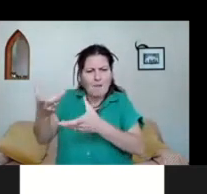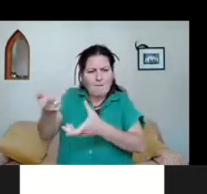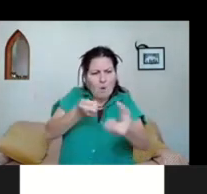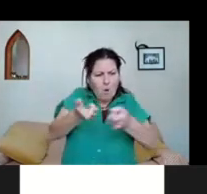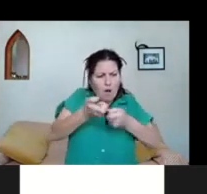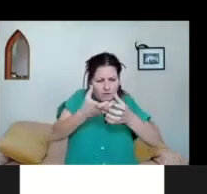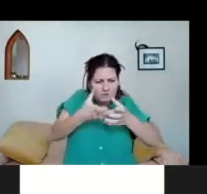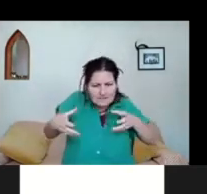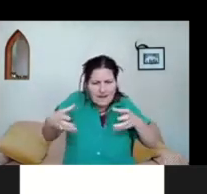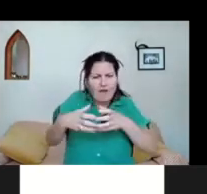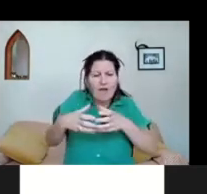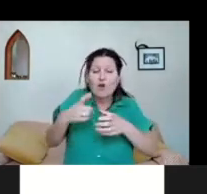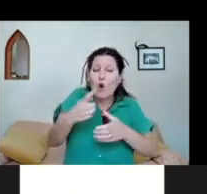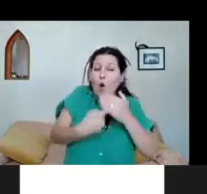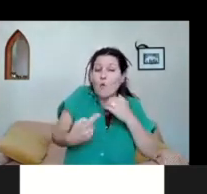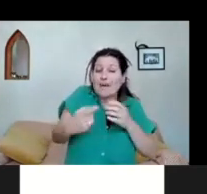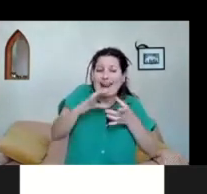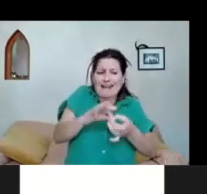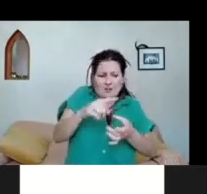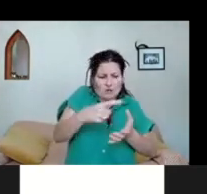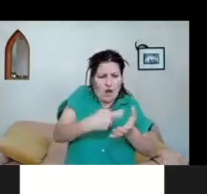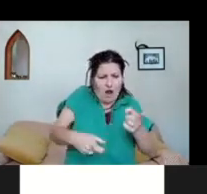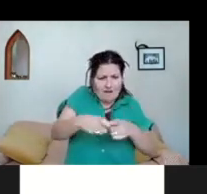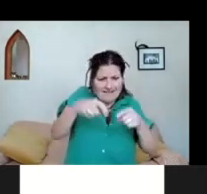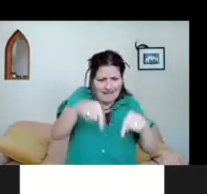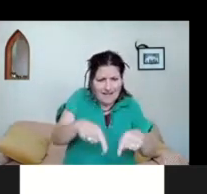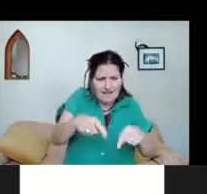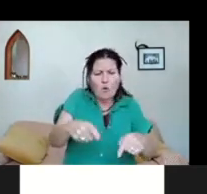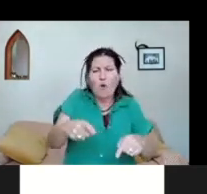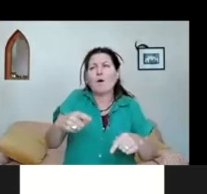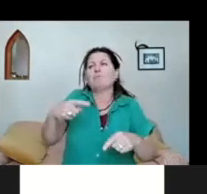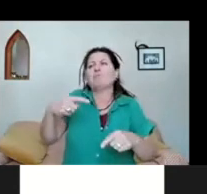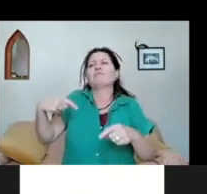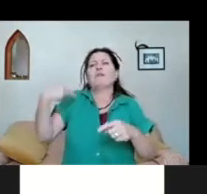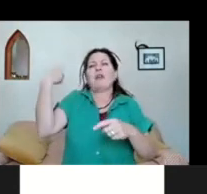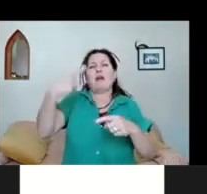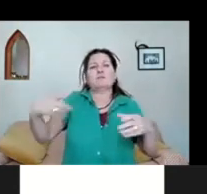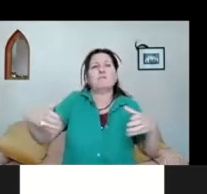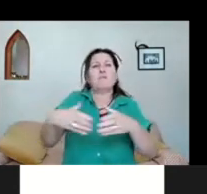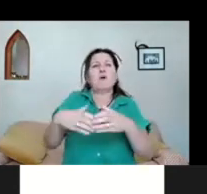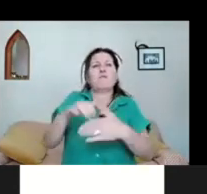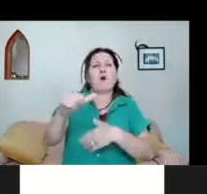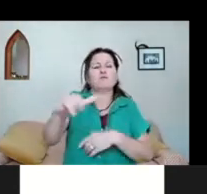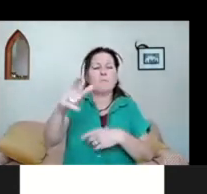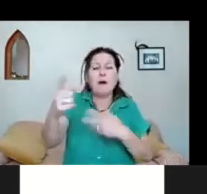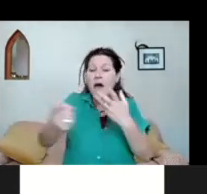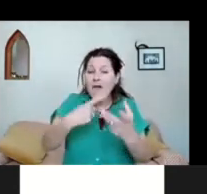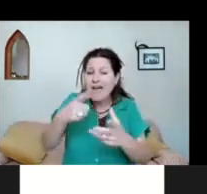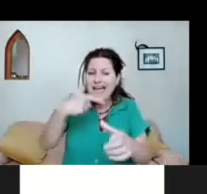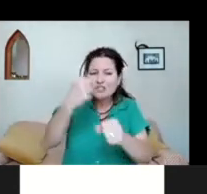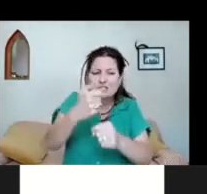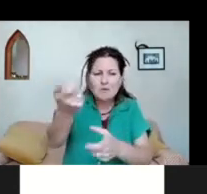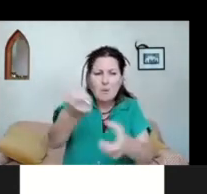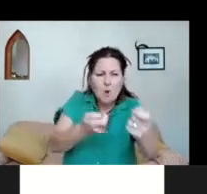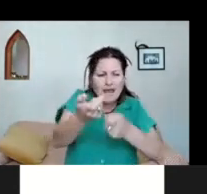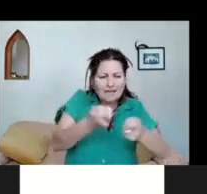to this R&D. It's not just linked to London Borough of Culture Year. It's actually something which is much more embedded going forward. So we can take that in that way. Thank you.